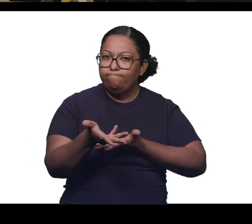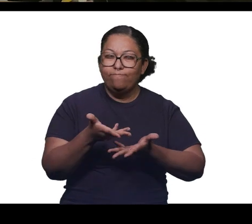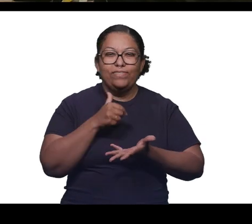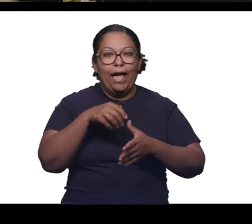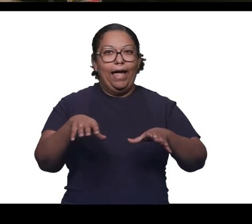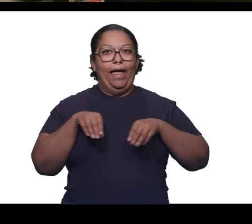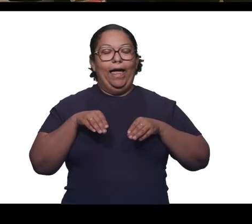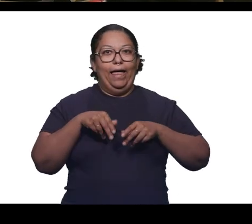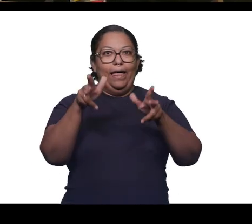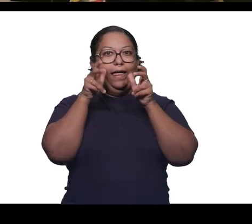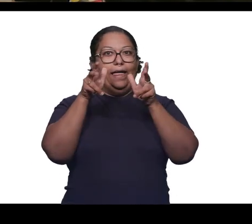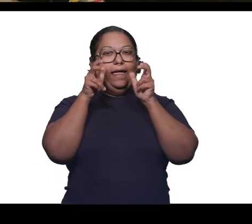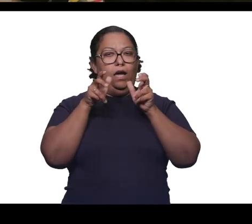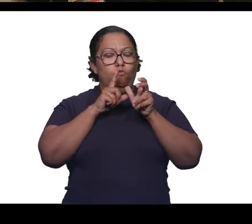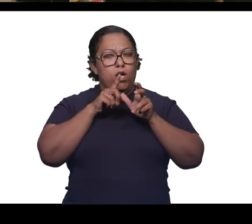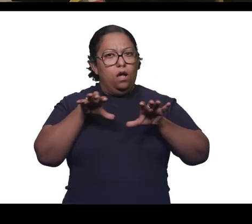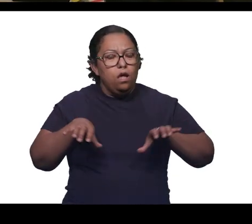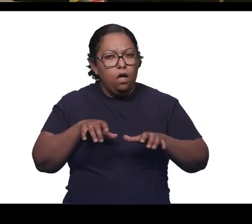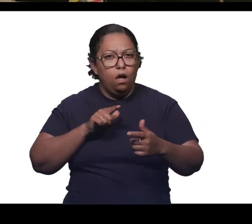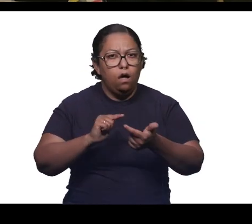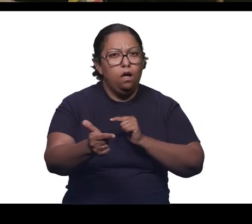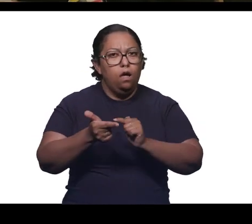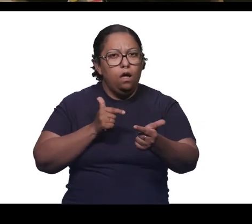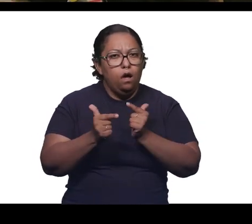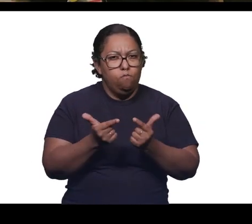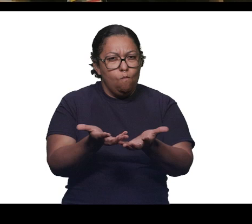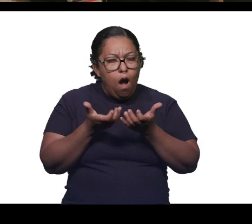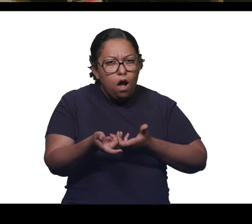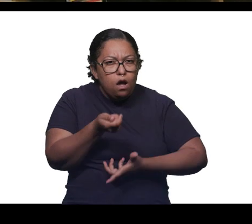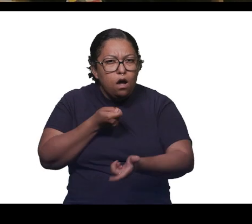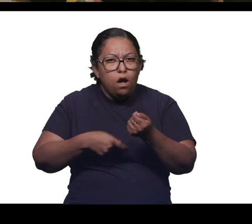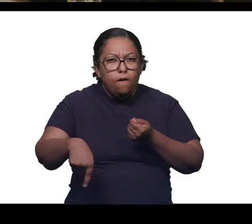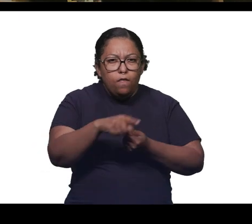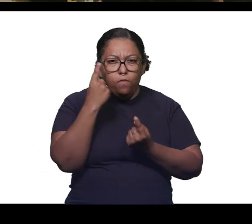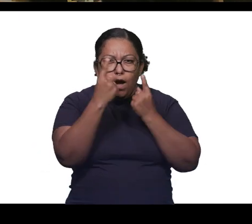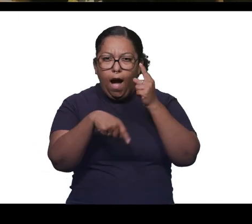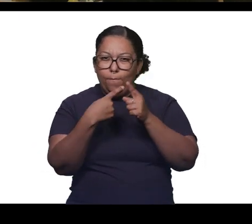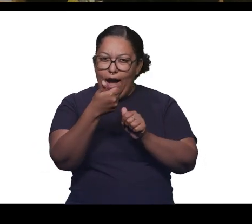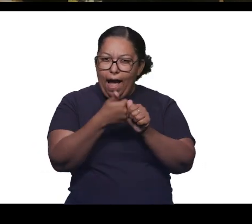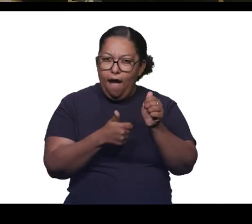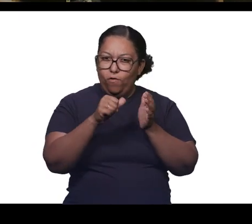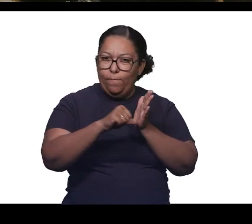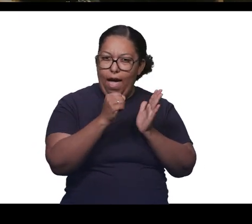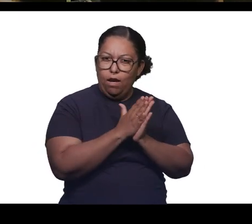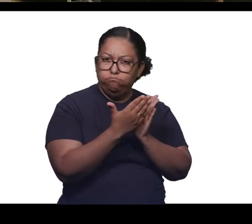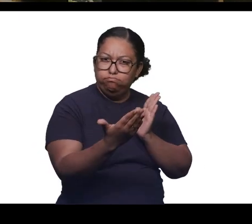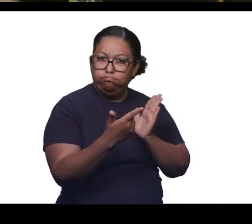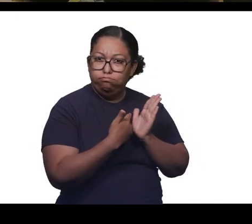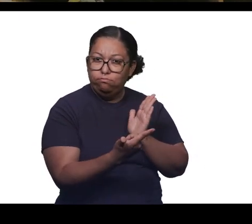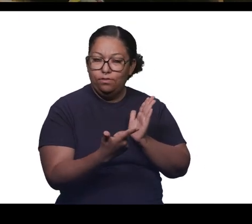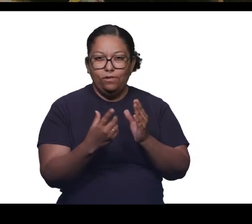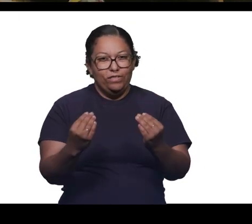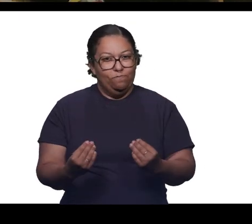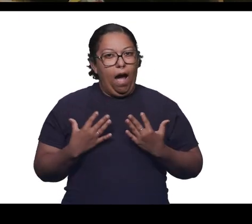very active. We're wanting to get children's thoughts and ideas about each page of the book. We're inspired by something called visual thinking strategies